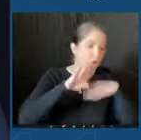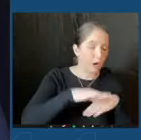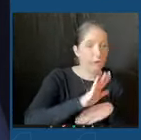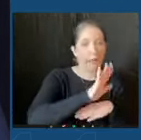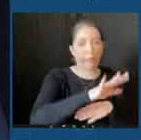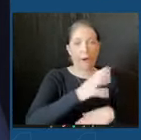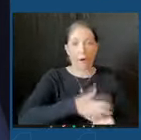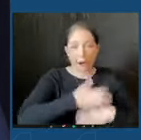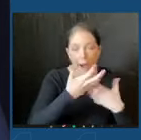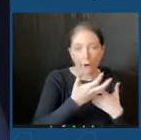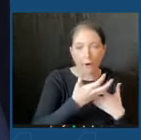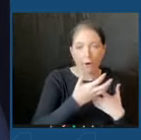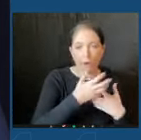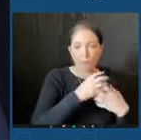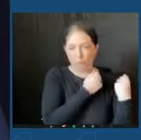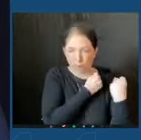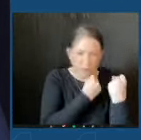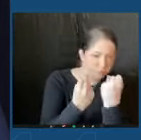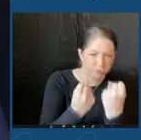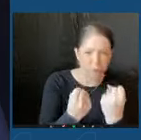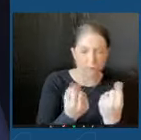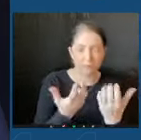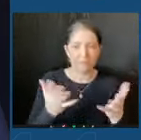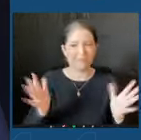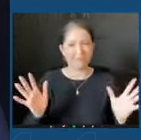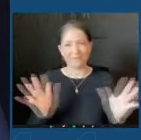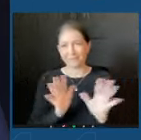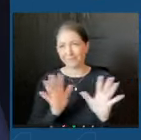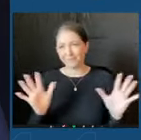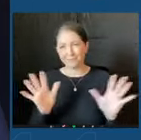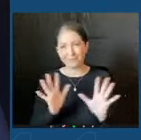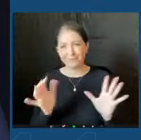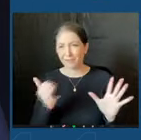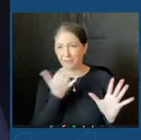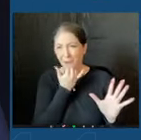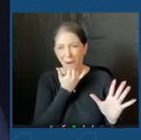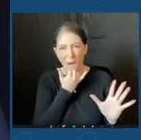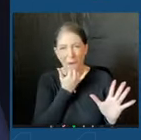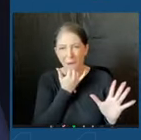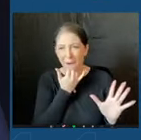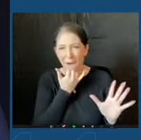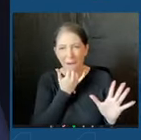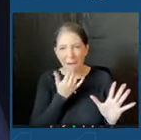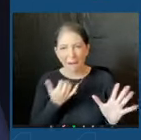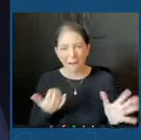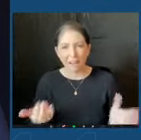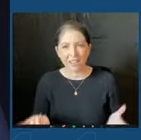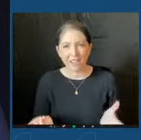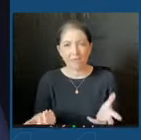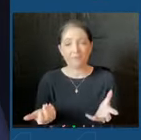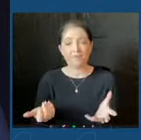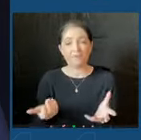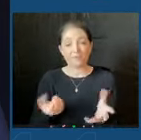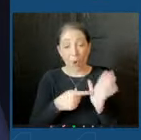our streets. That is wrong, an indication of how much more we need to do around mental health,